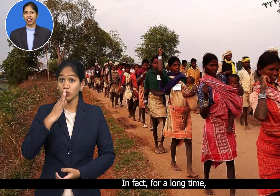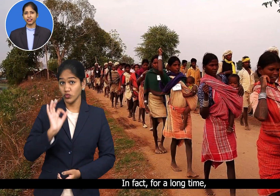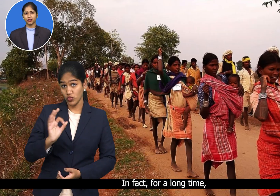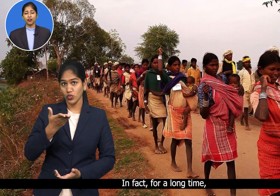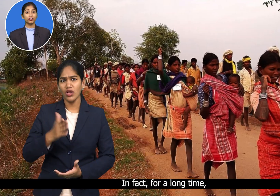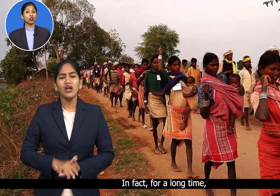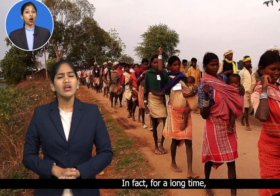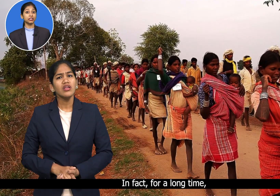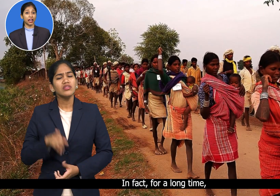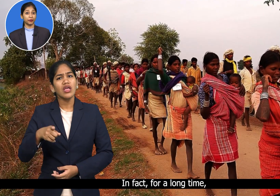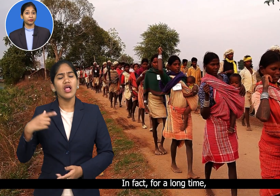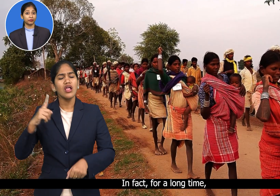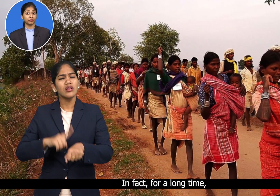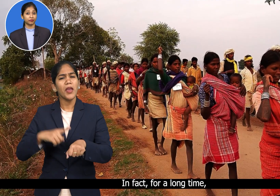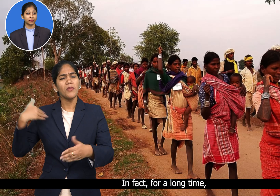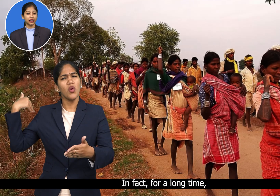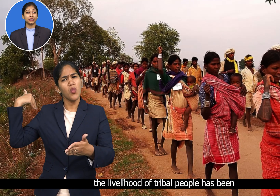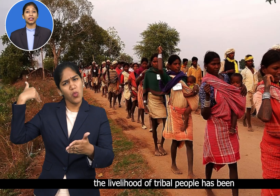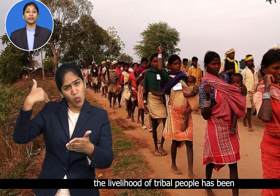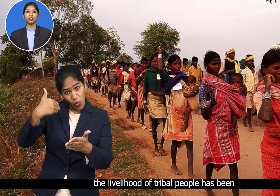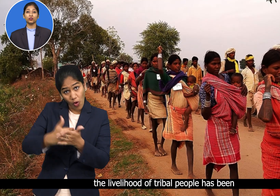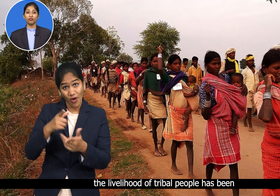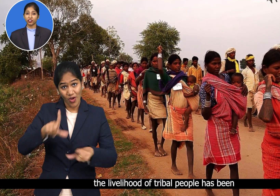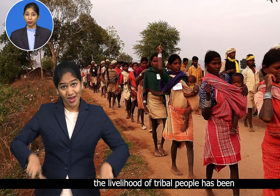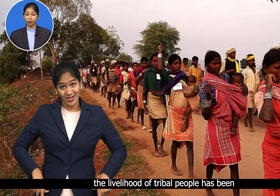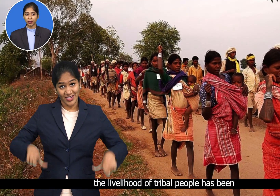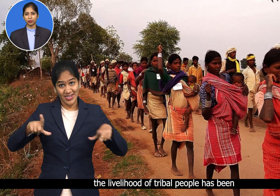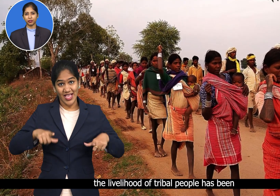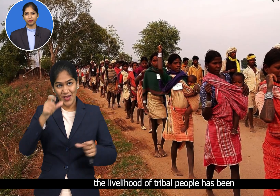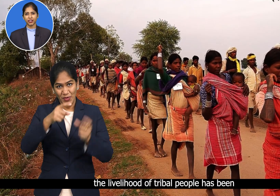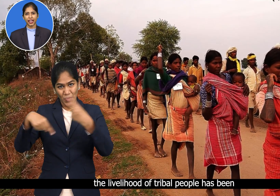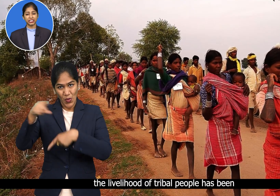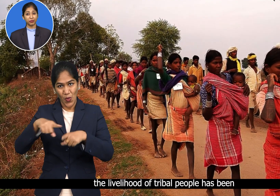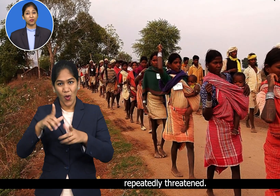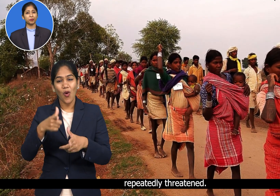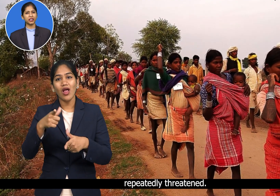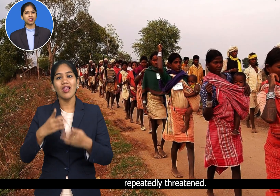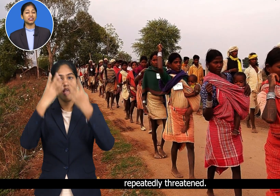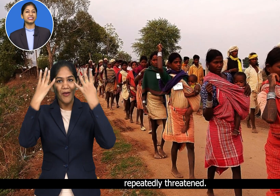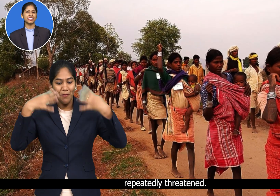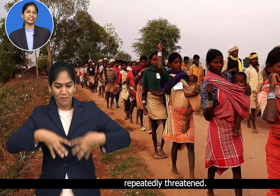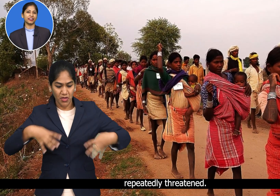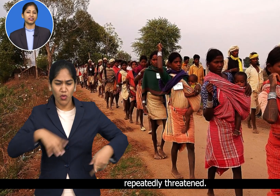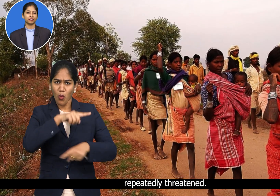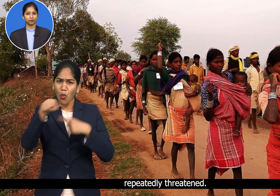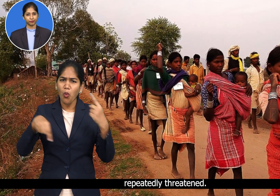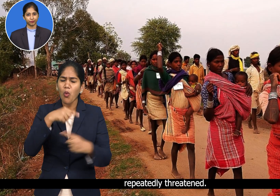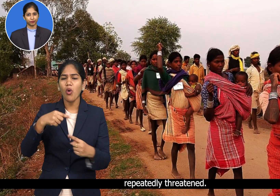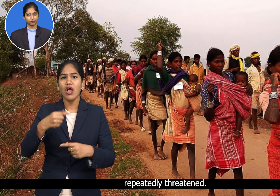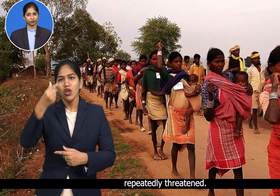In fact, for a long time, the livelihood of tribal people has been repeatedly